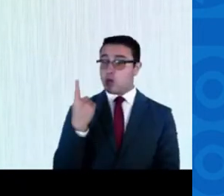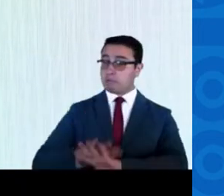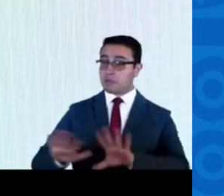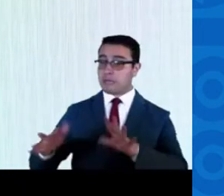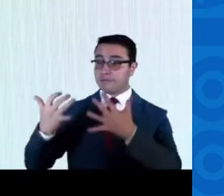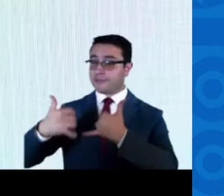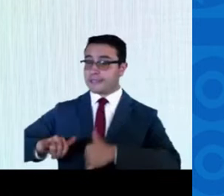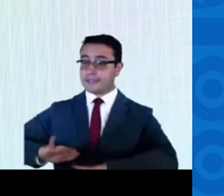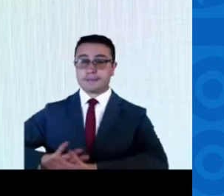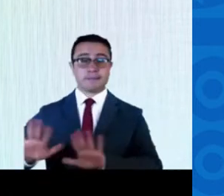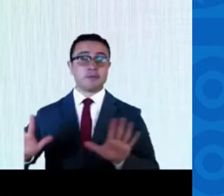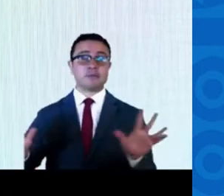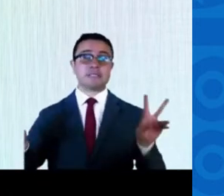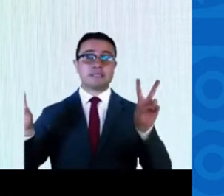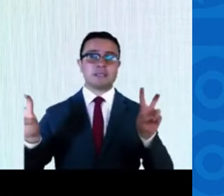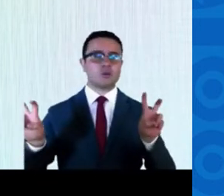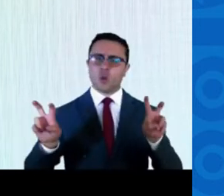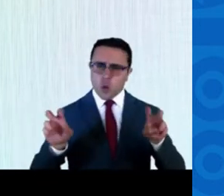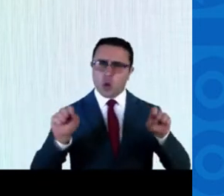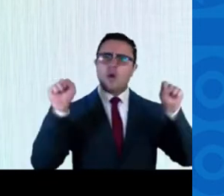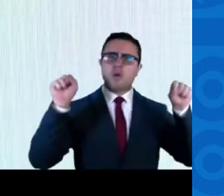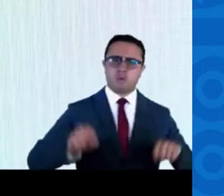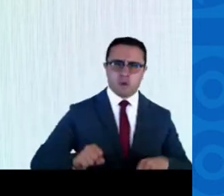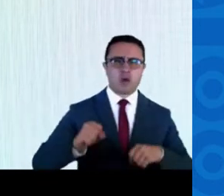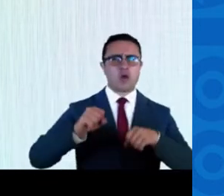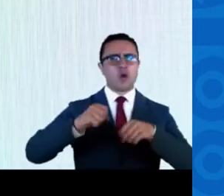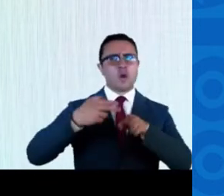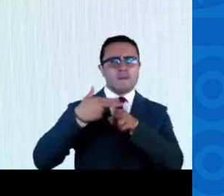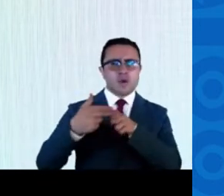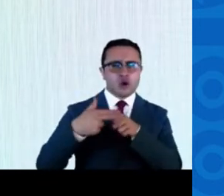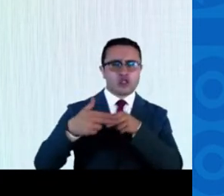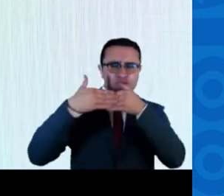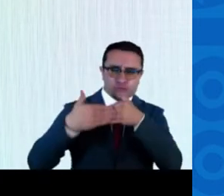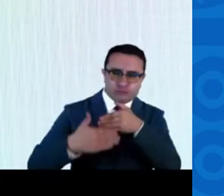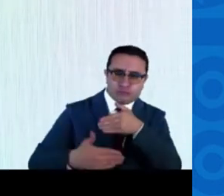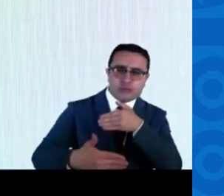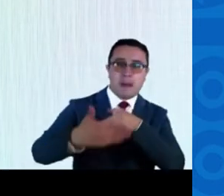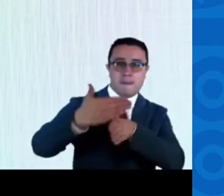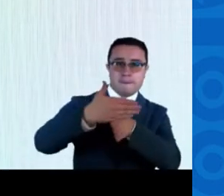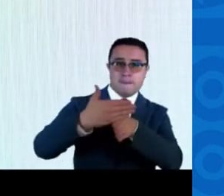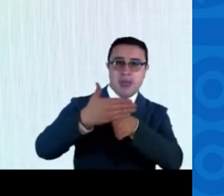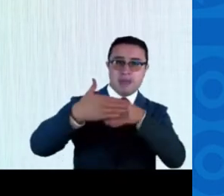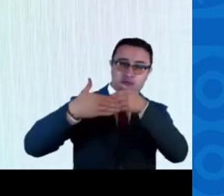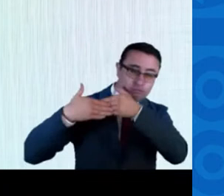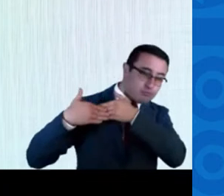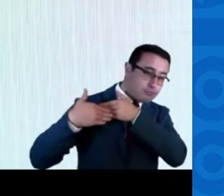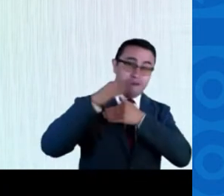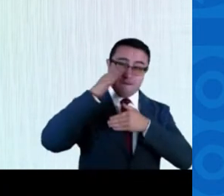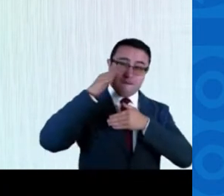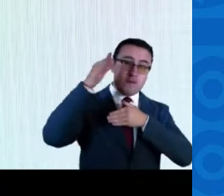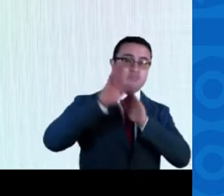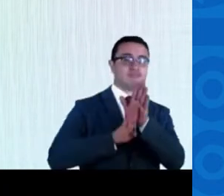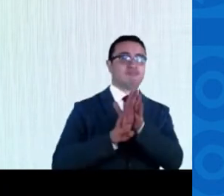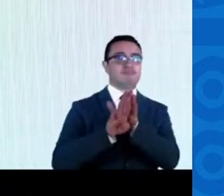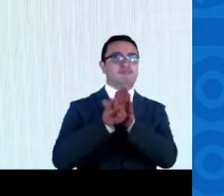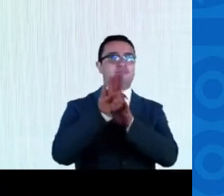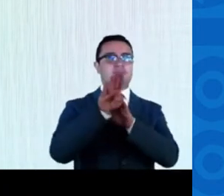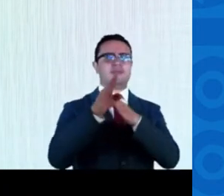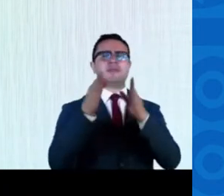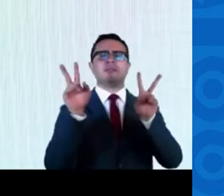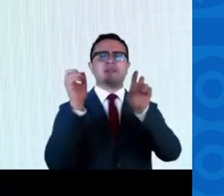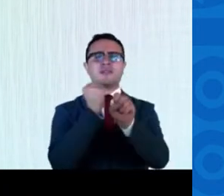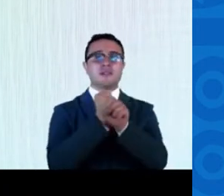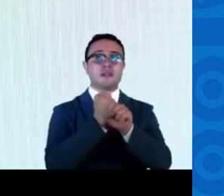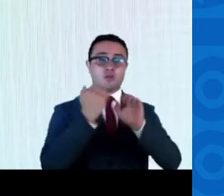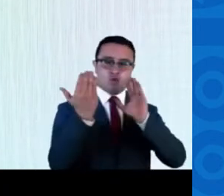installed capacity so that in the future, this can be the basis for the development of the country in the short